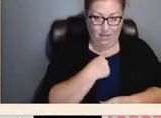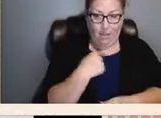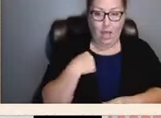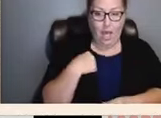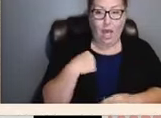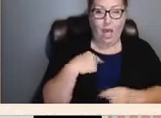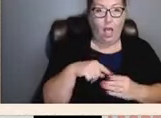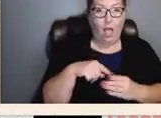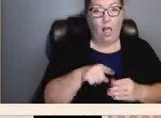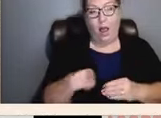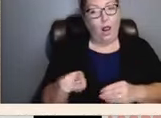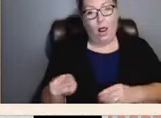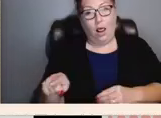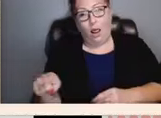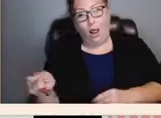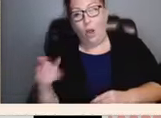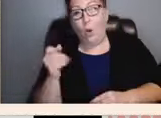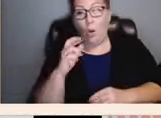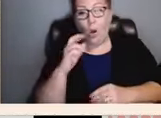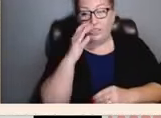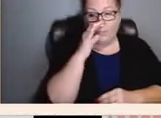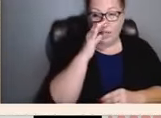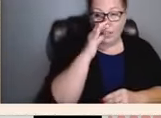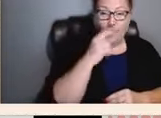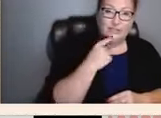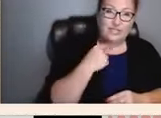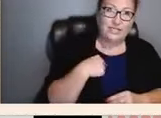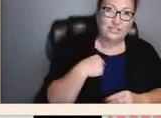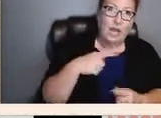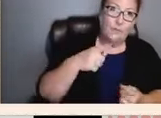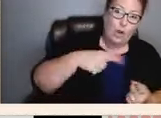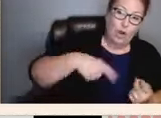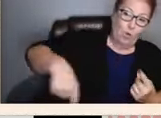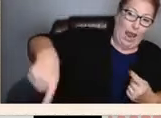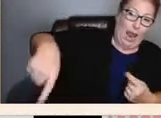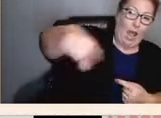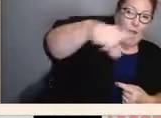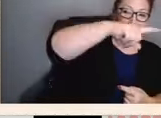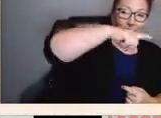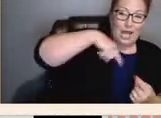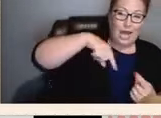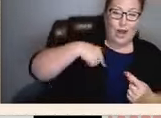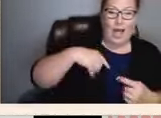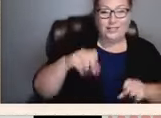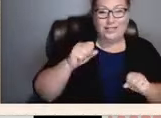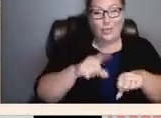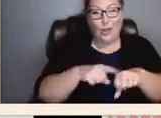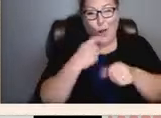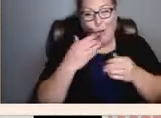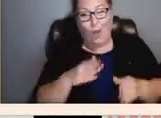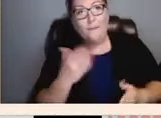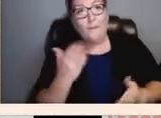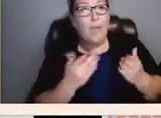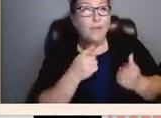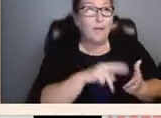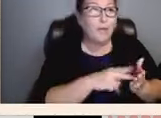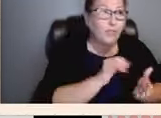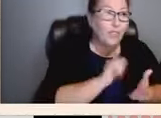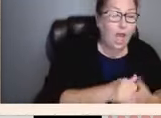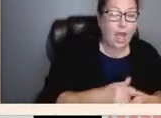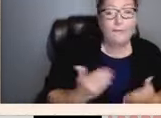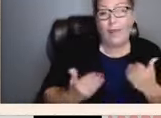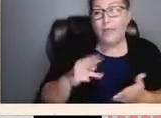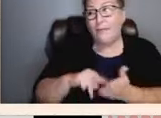as SpongeBob says, I bring it around town. I take the long way. Well, maybe they meant this, or maybe they meant that. So it has to